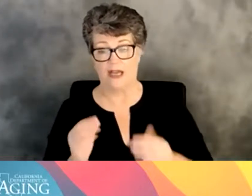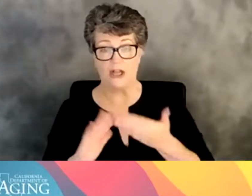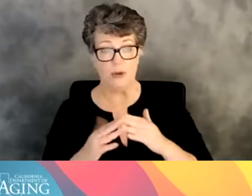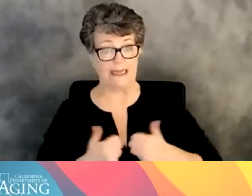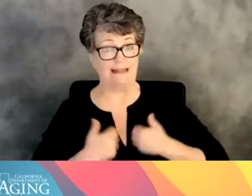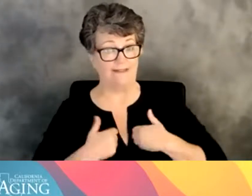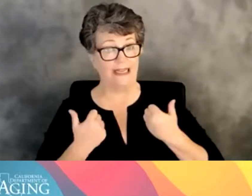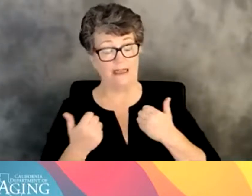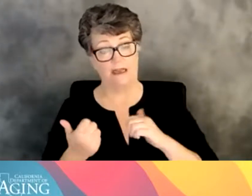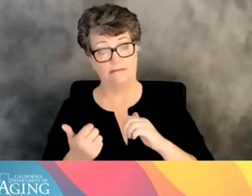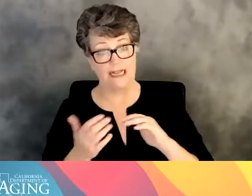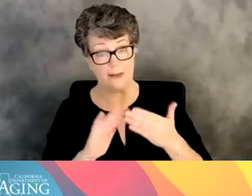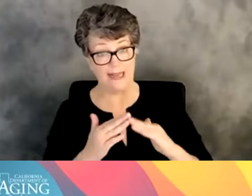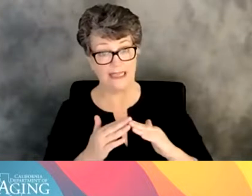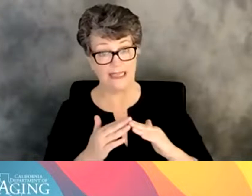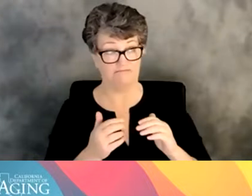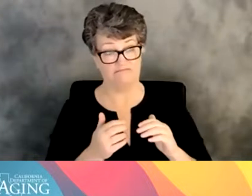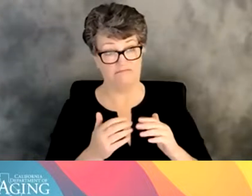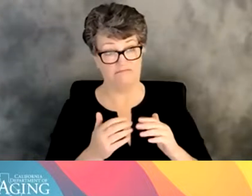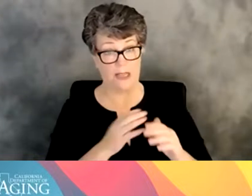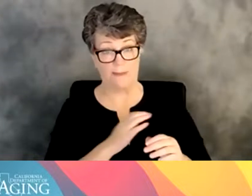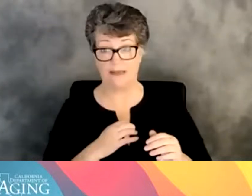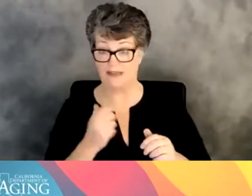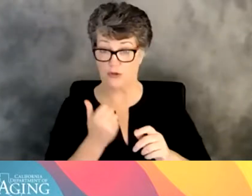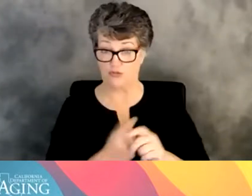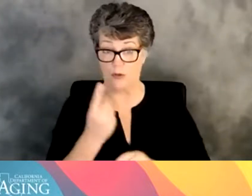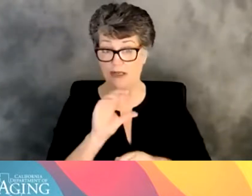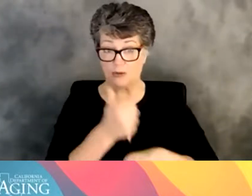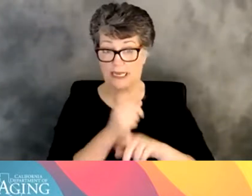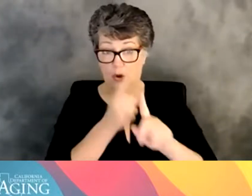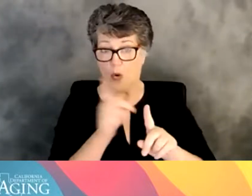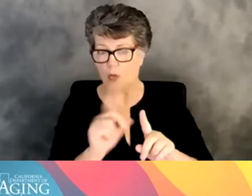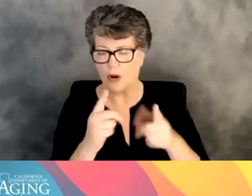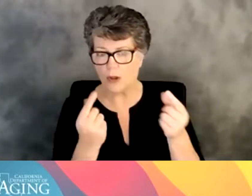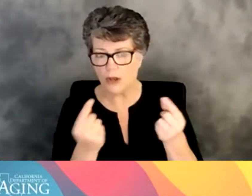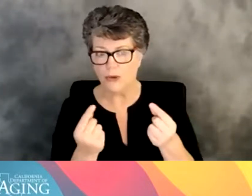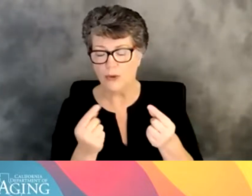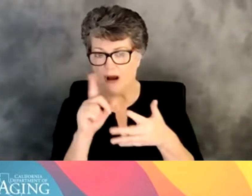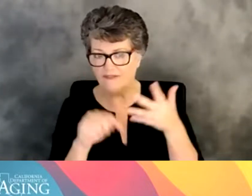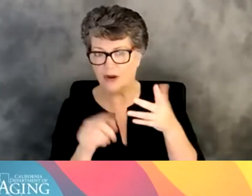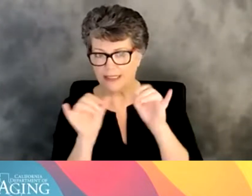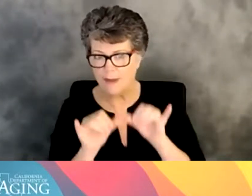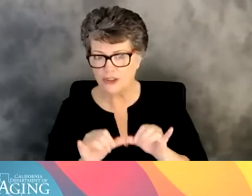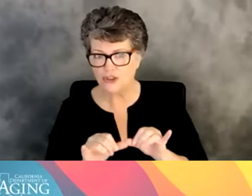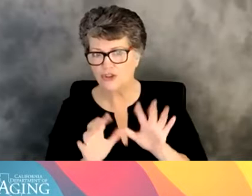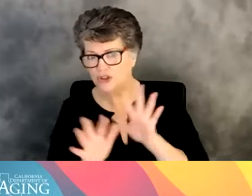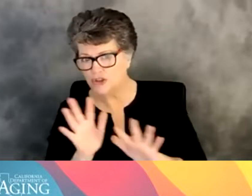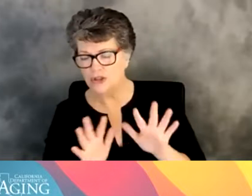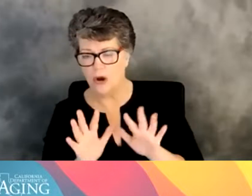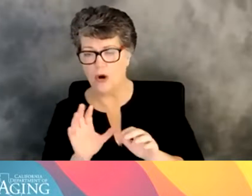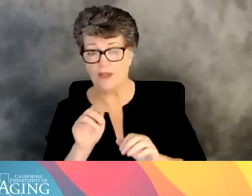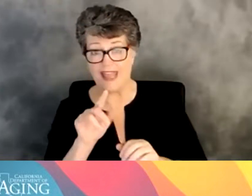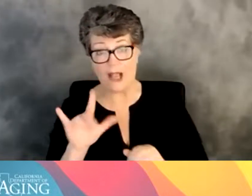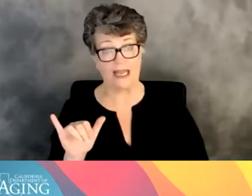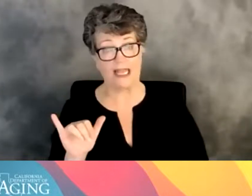committee maybe is the right one to be setting some goal for where we want to be on various measures, or, the equity work group might